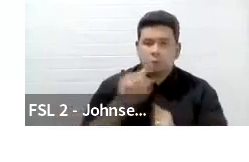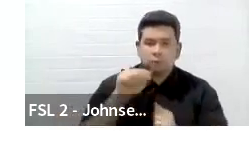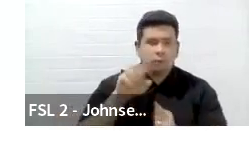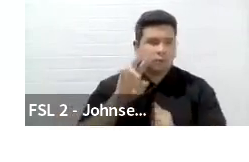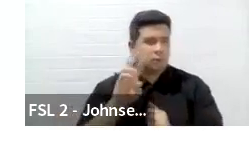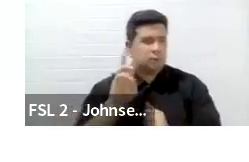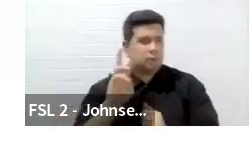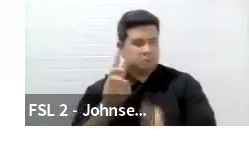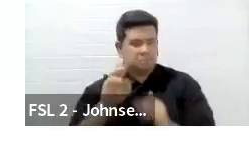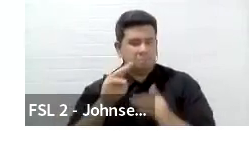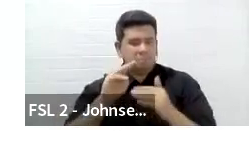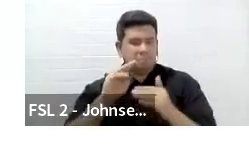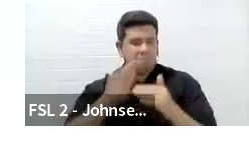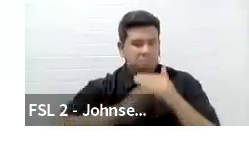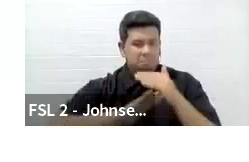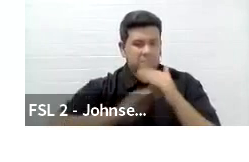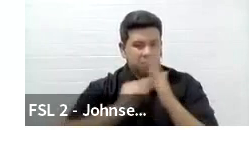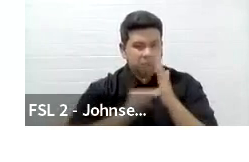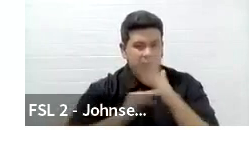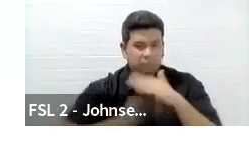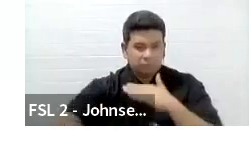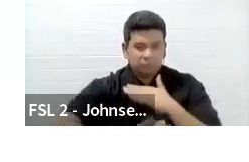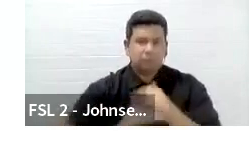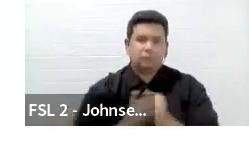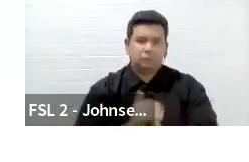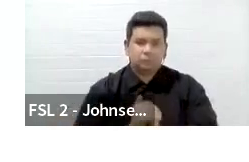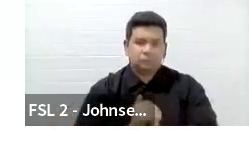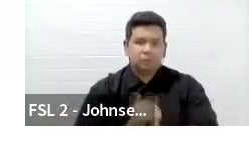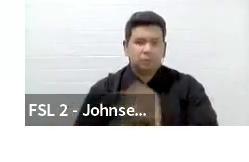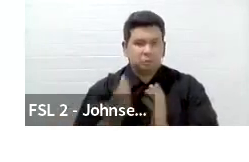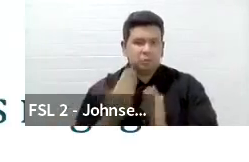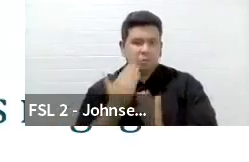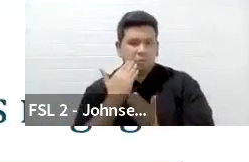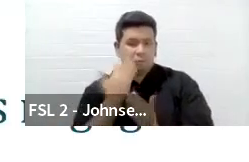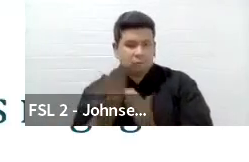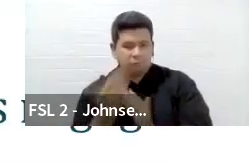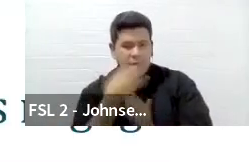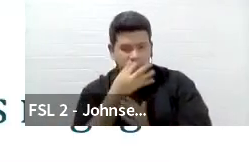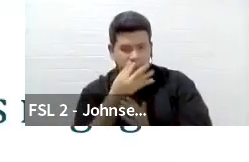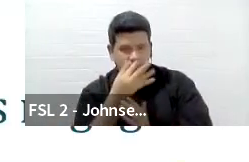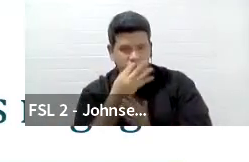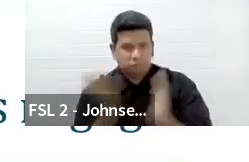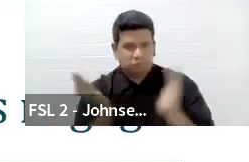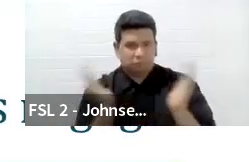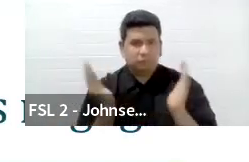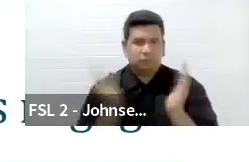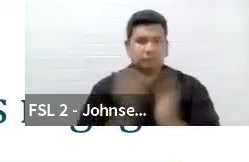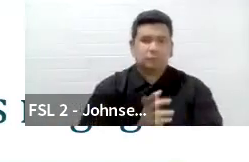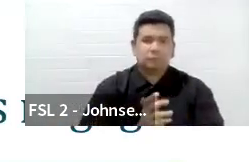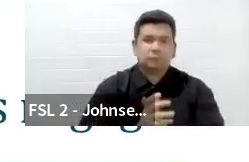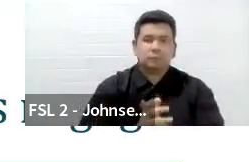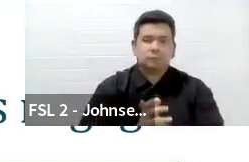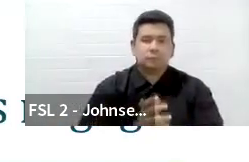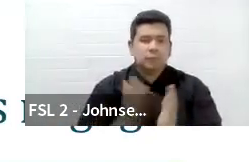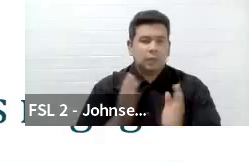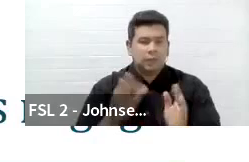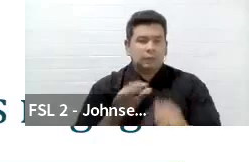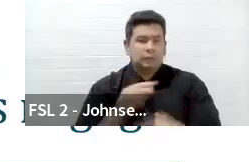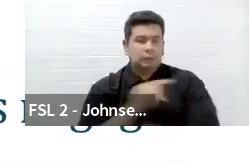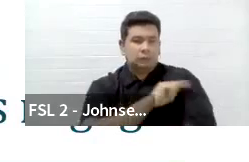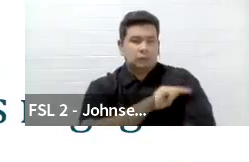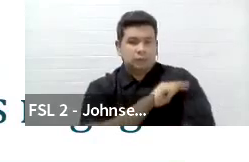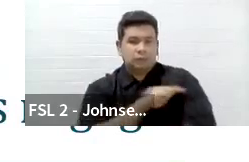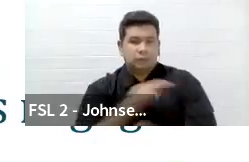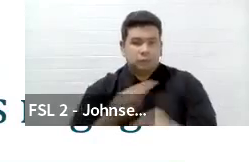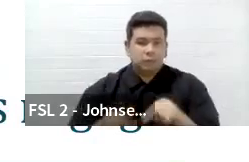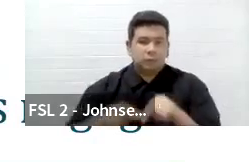about 620,000. So now, compared to natural increase, the contribution